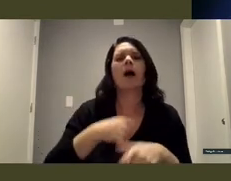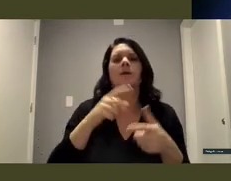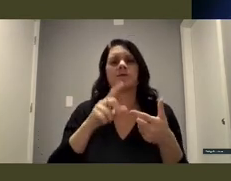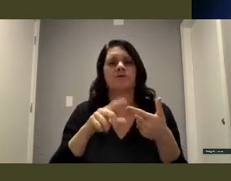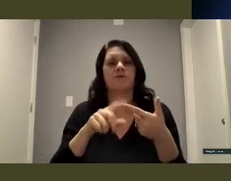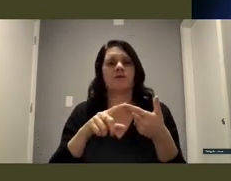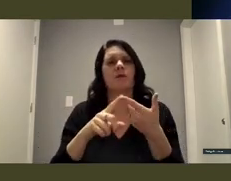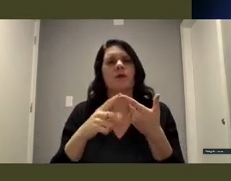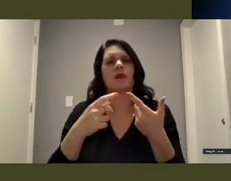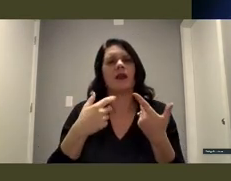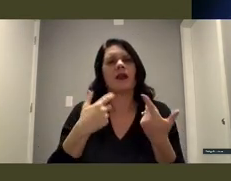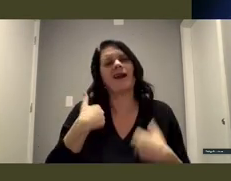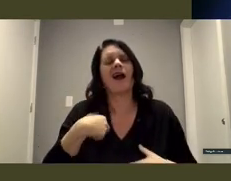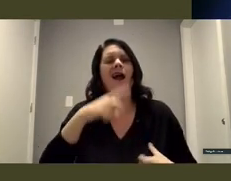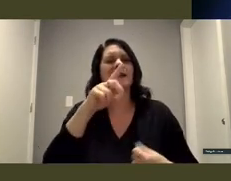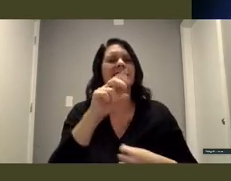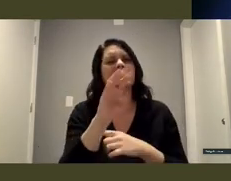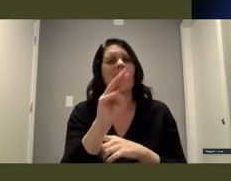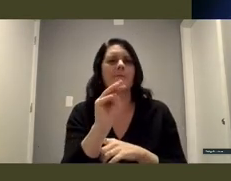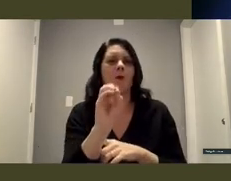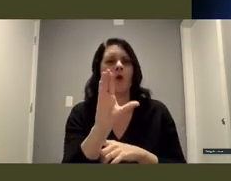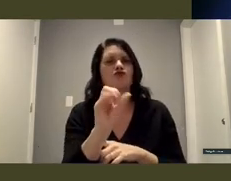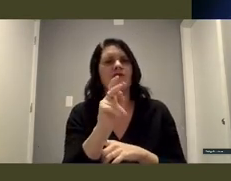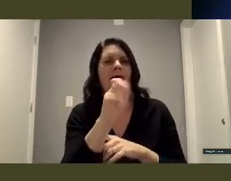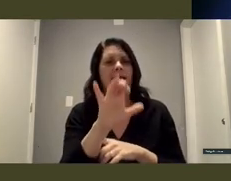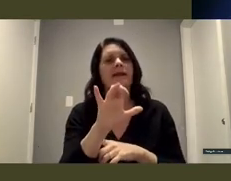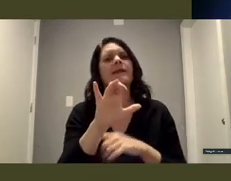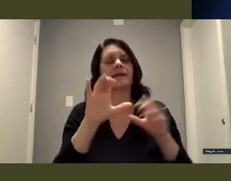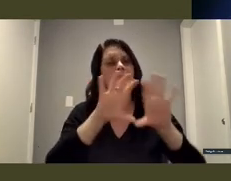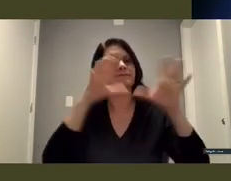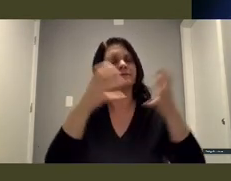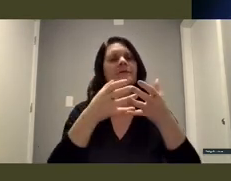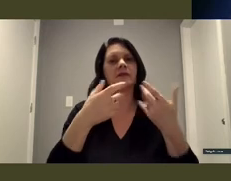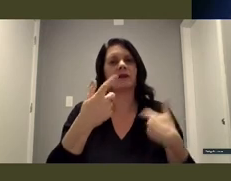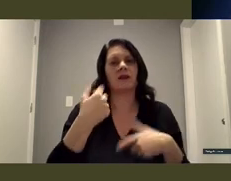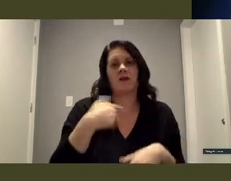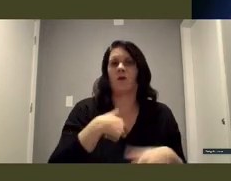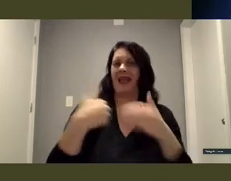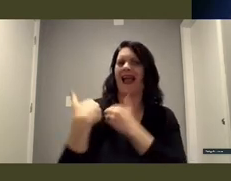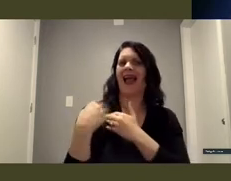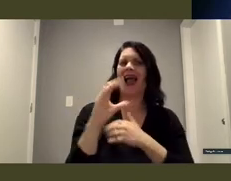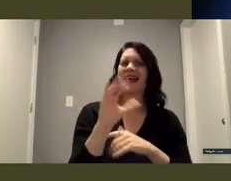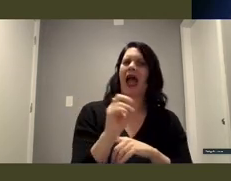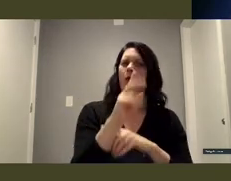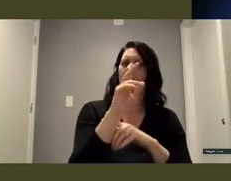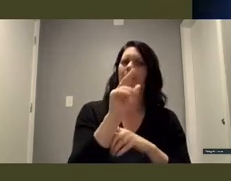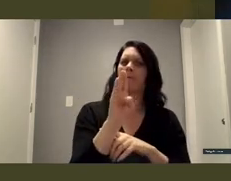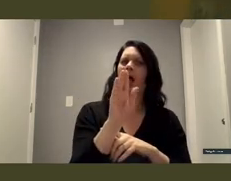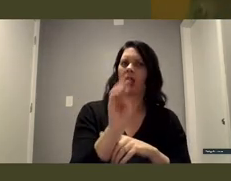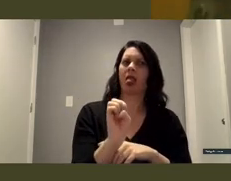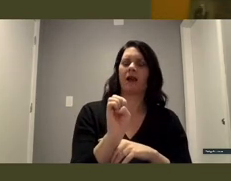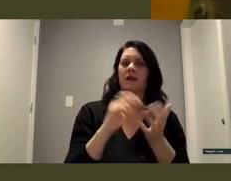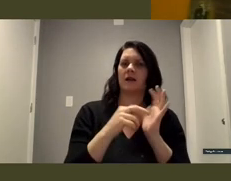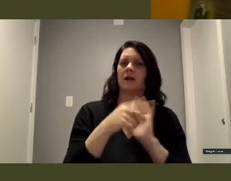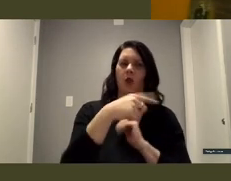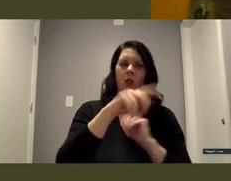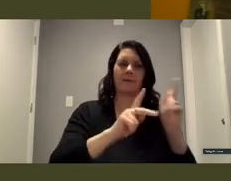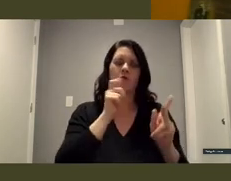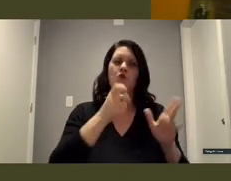democratic societies, and ensuring accountability that they're, you know, that we have the people in office that are